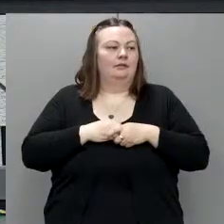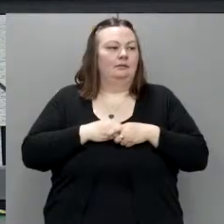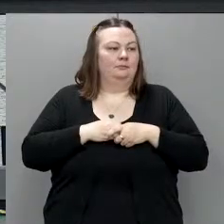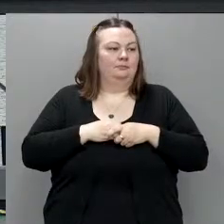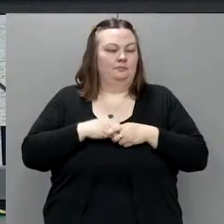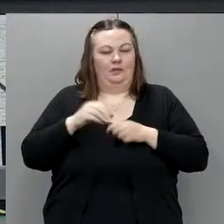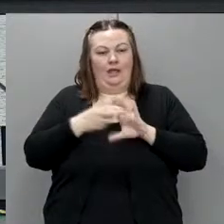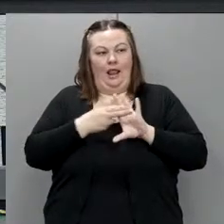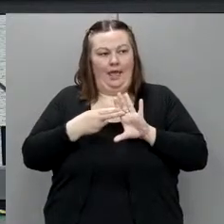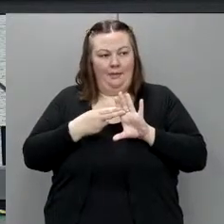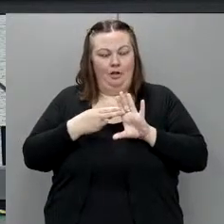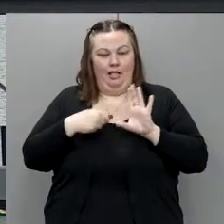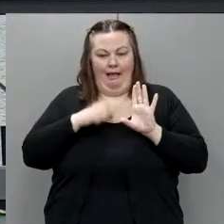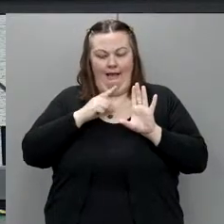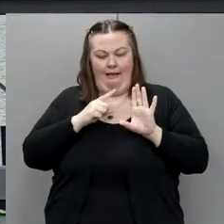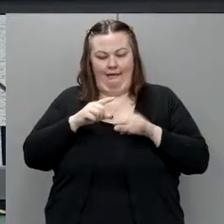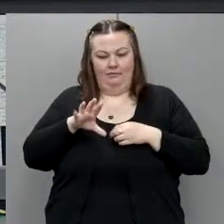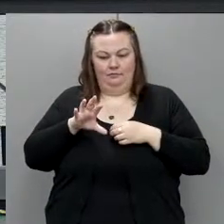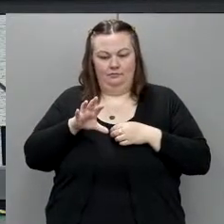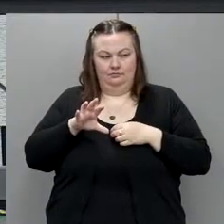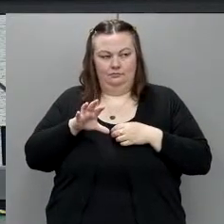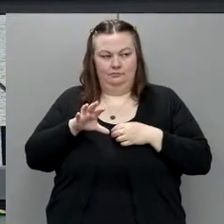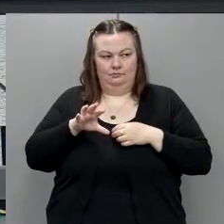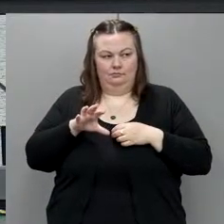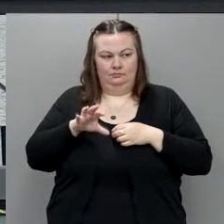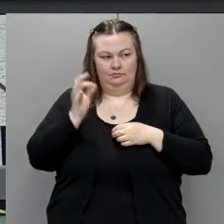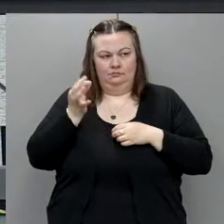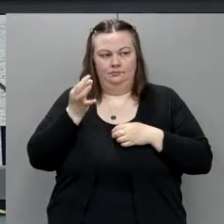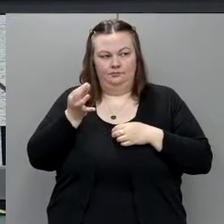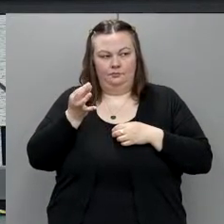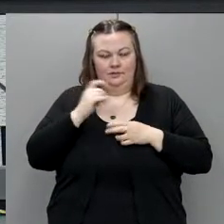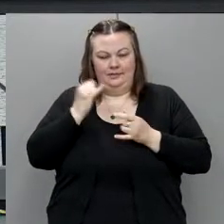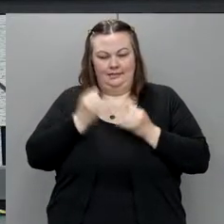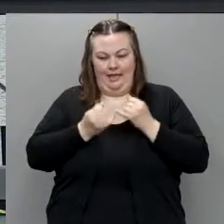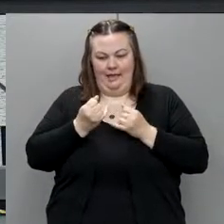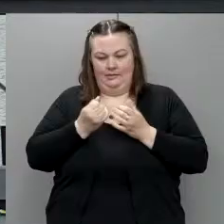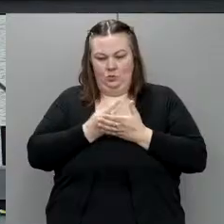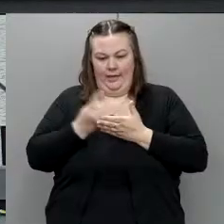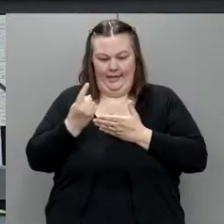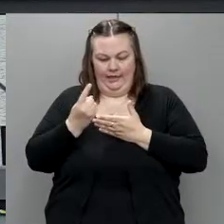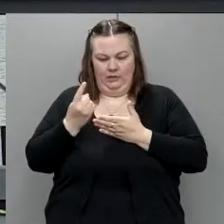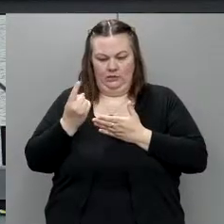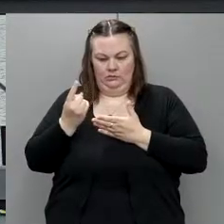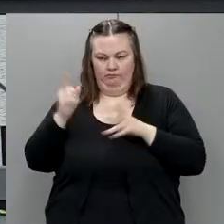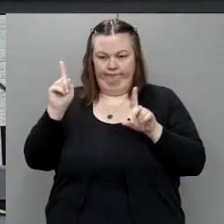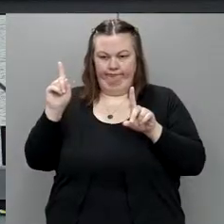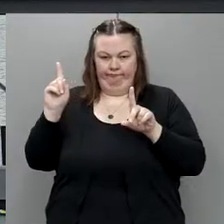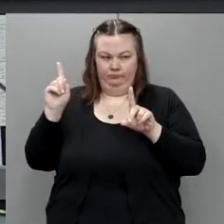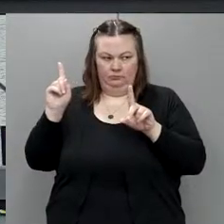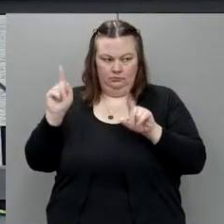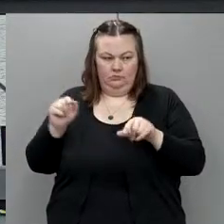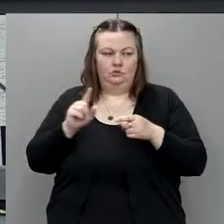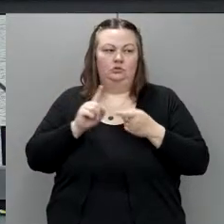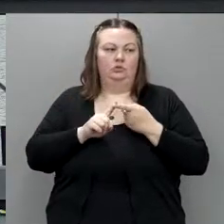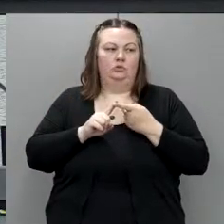The label that I ran into this past week when I was attending the